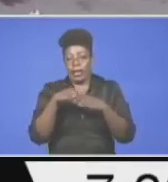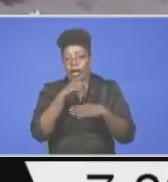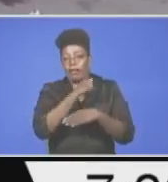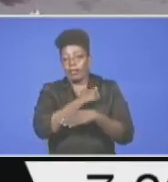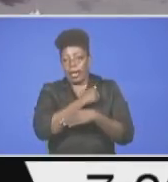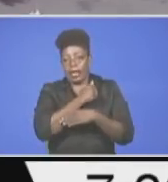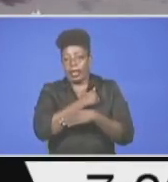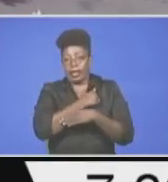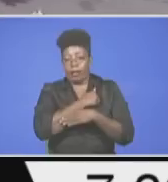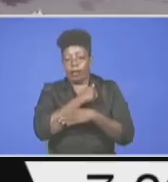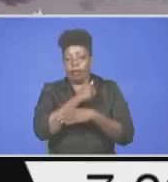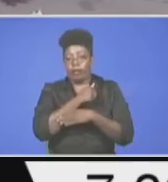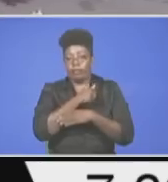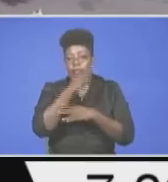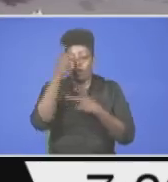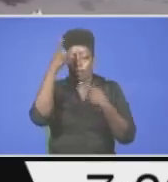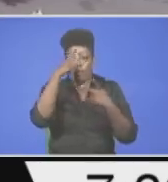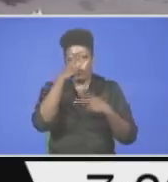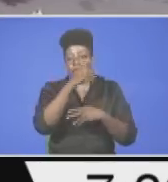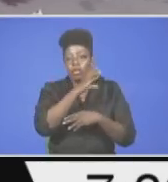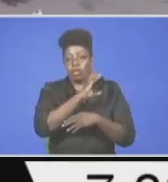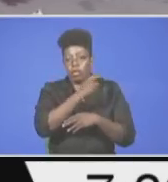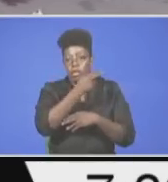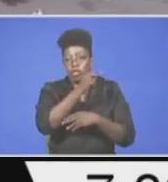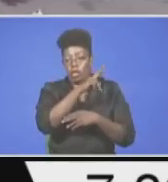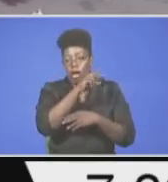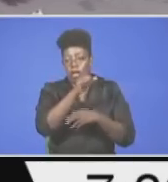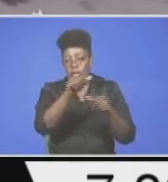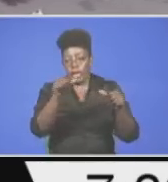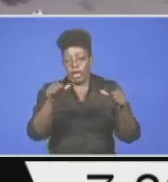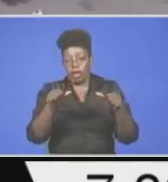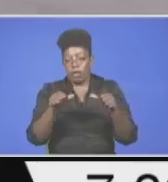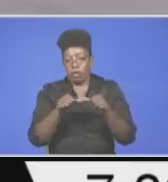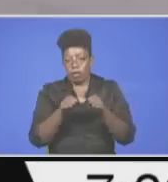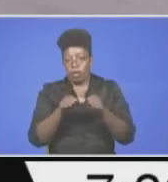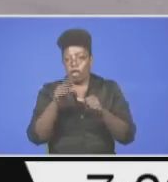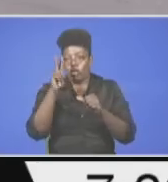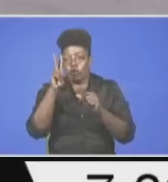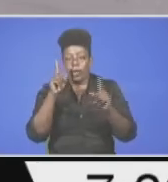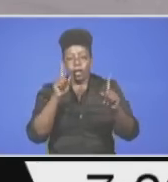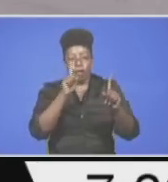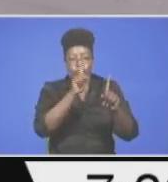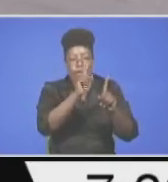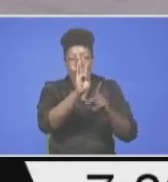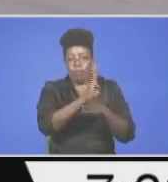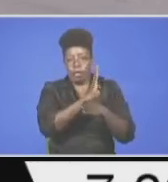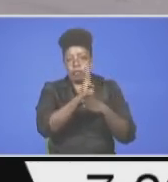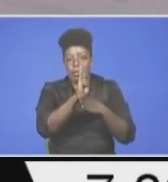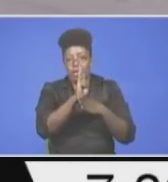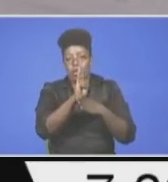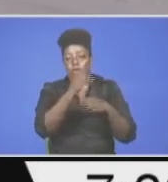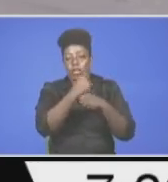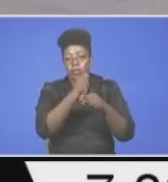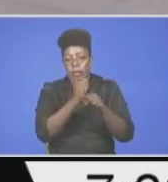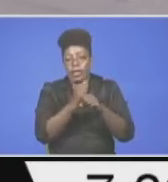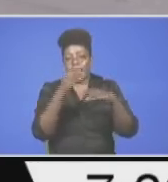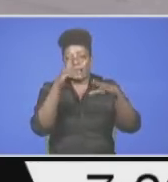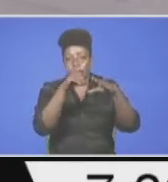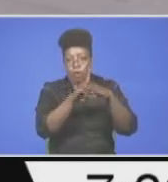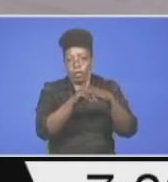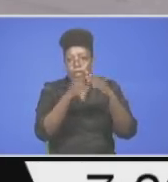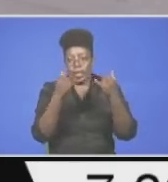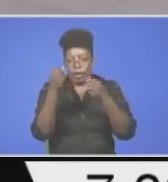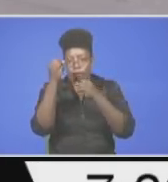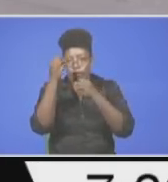the incident happened when two men confronted a businessman who was making a deposit. Police Superintendent Shanton Knowles gave these